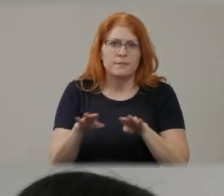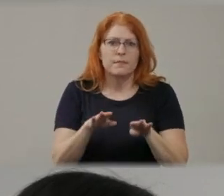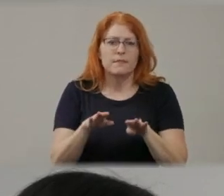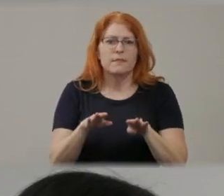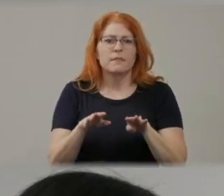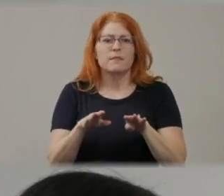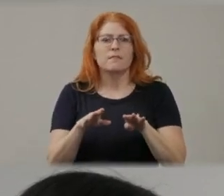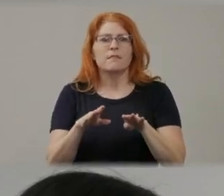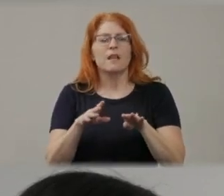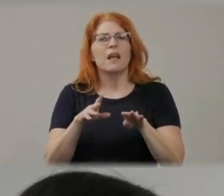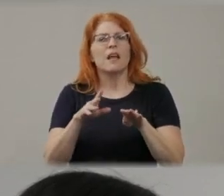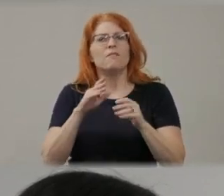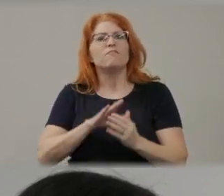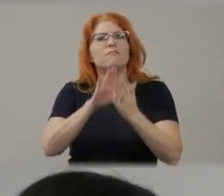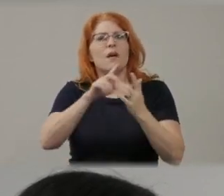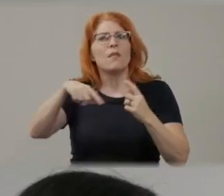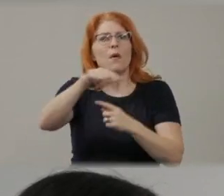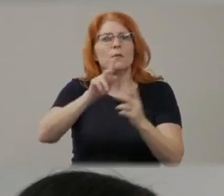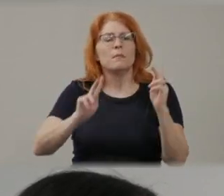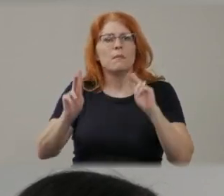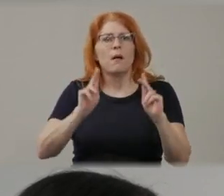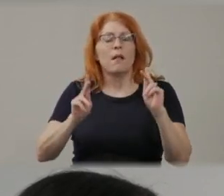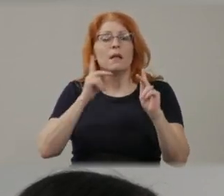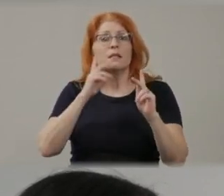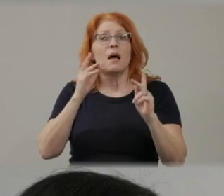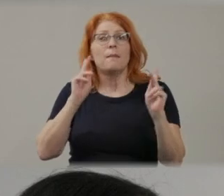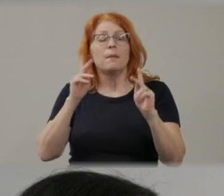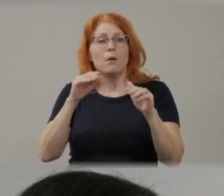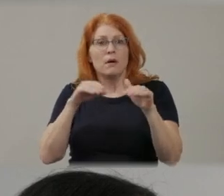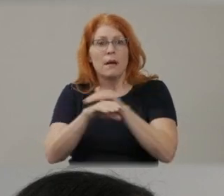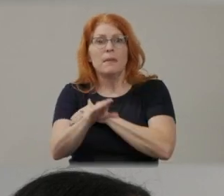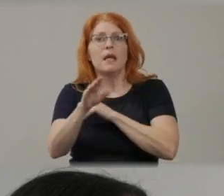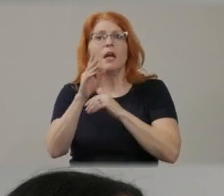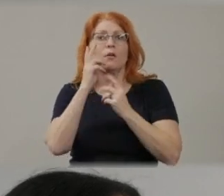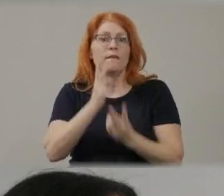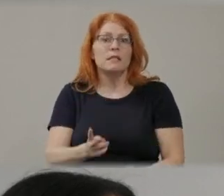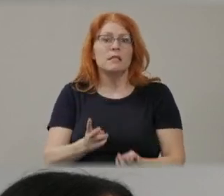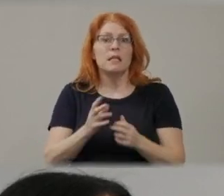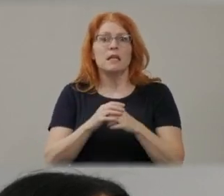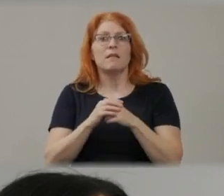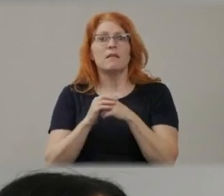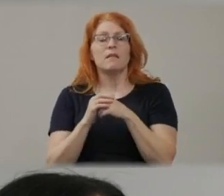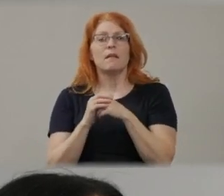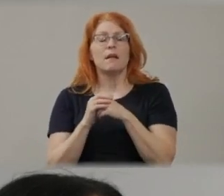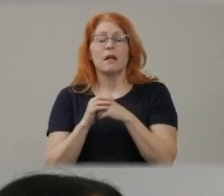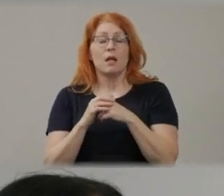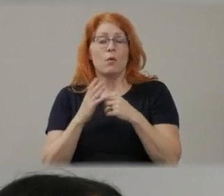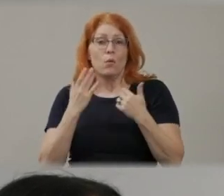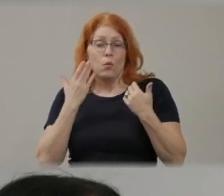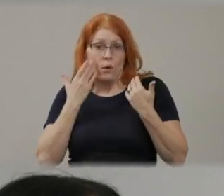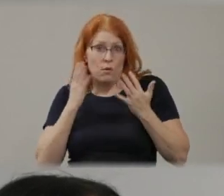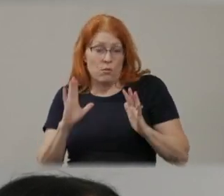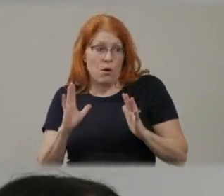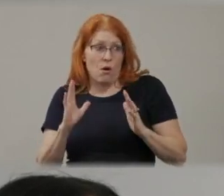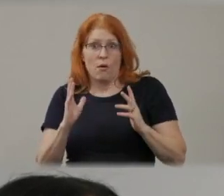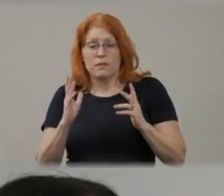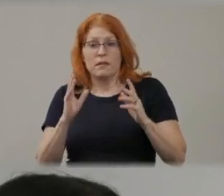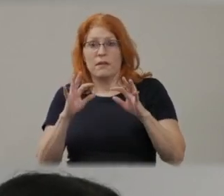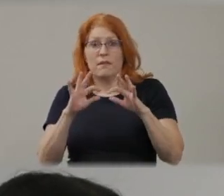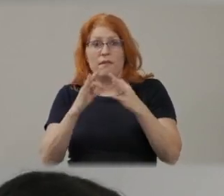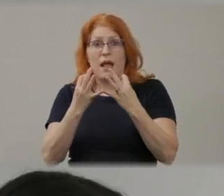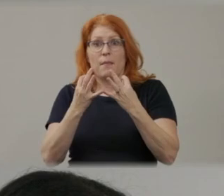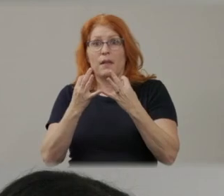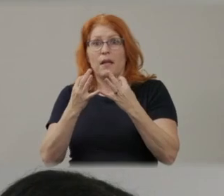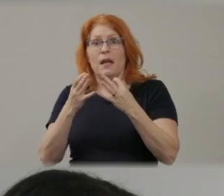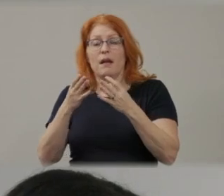people's presence. A lot of people will come in who are visiting who we don't know. These are family of the person